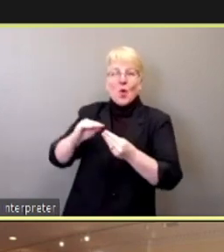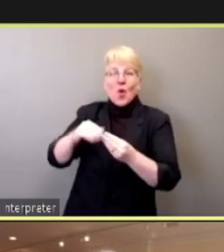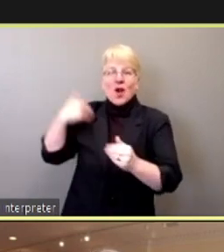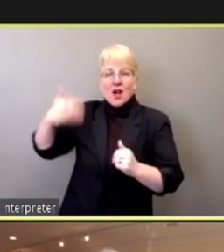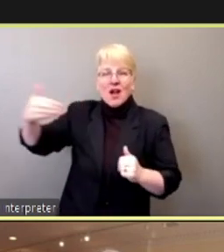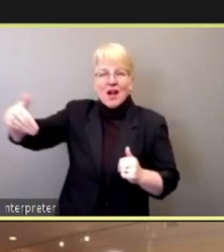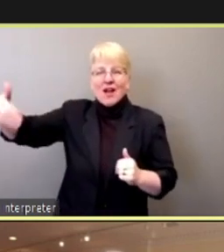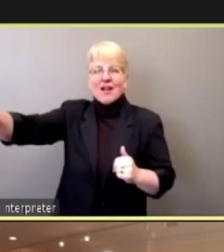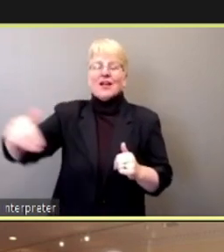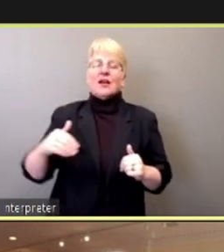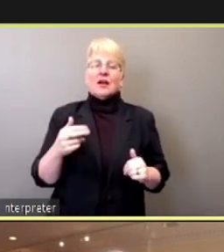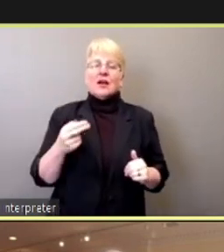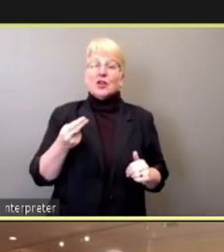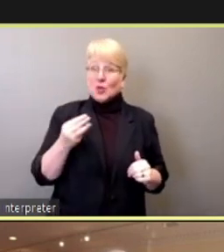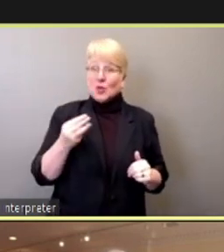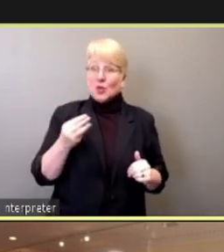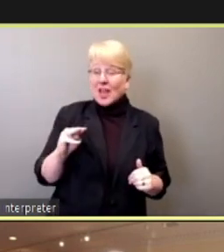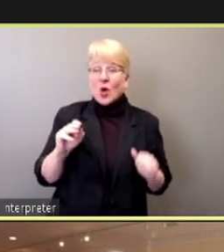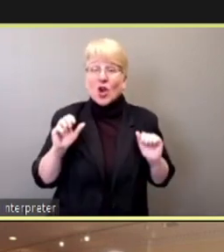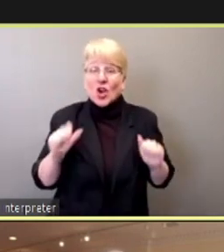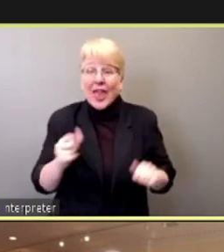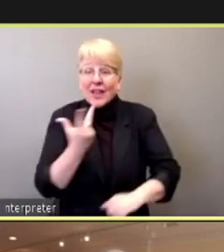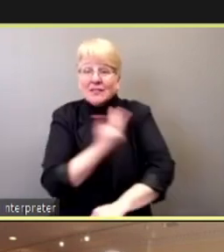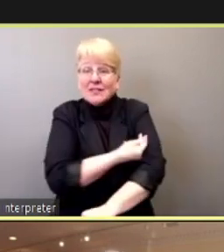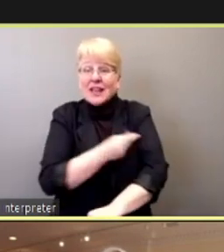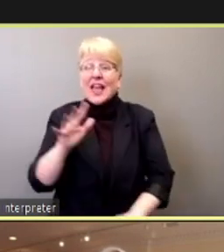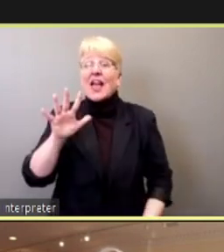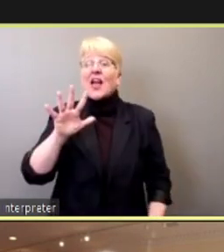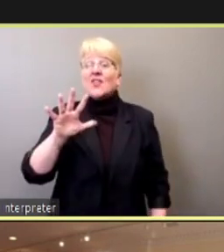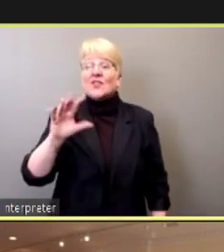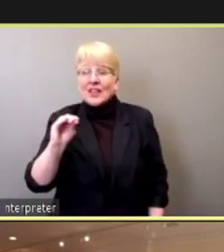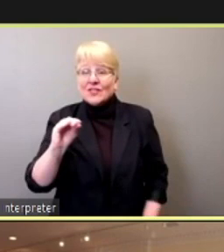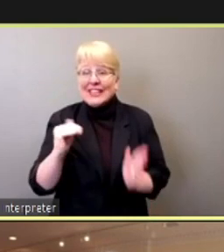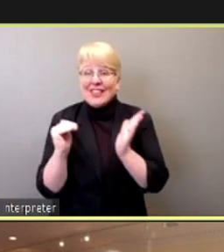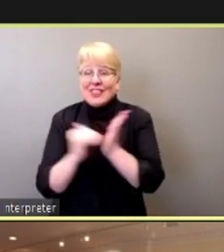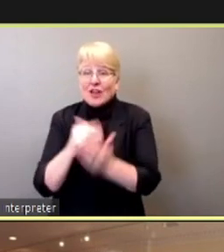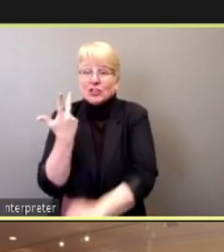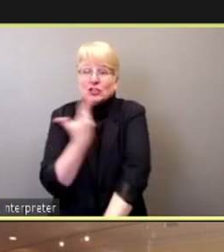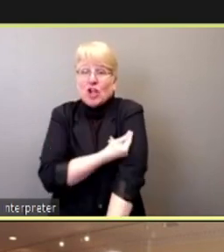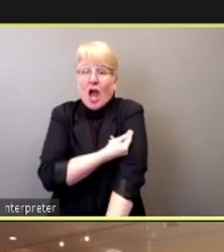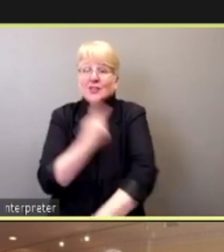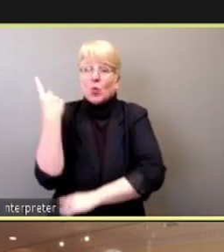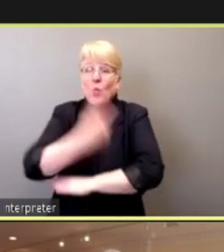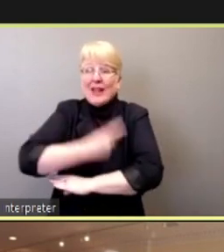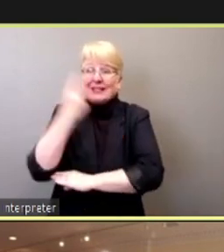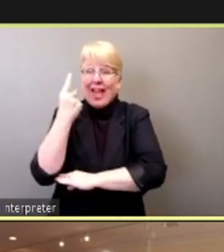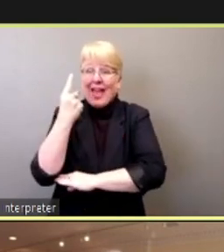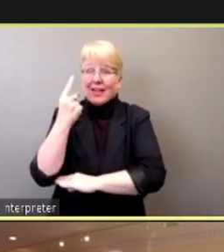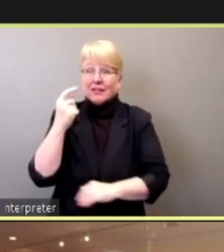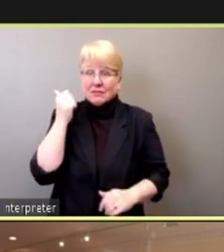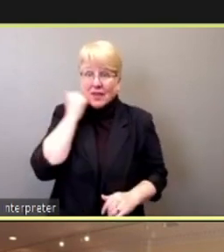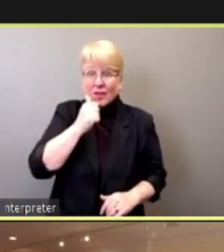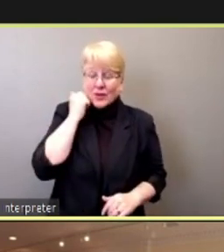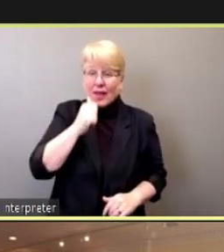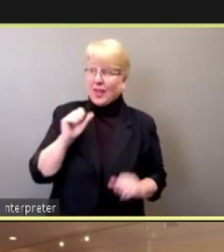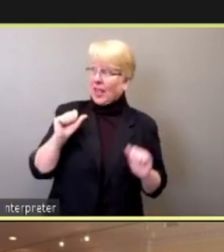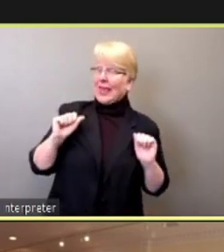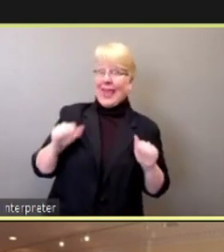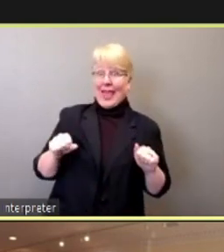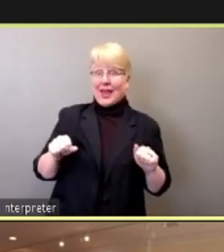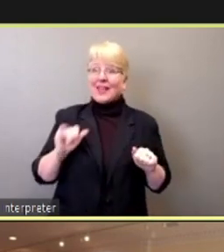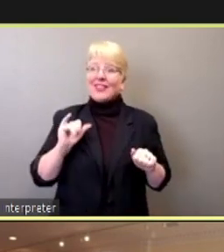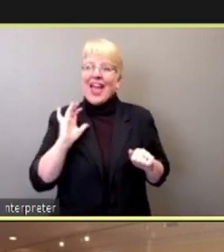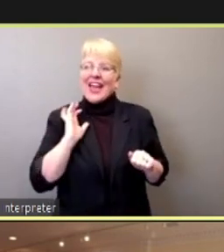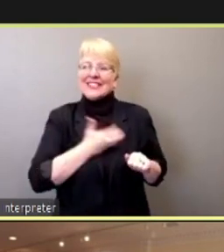New Mexico could do 50,000 shots in arms a day. We are really well equipped. Shout out to our healthcare